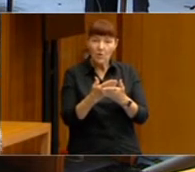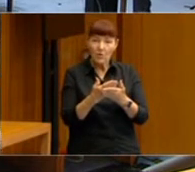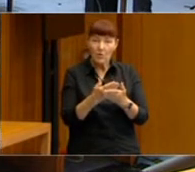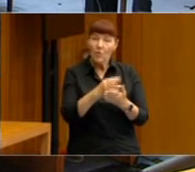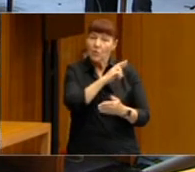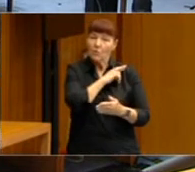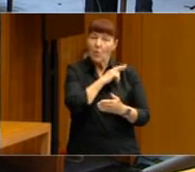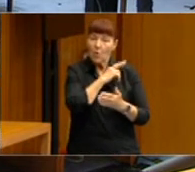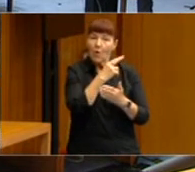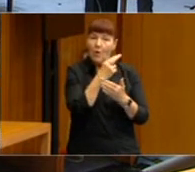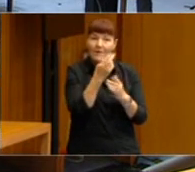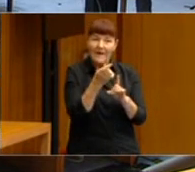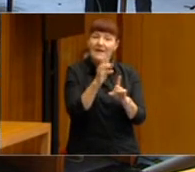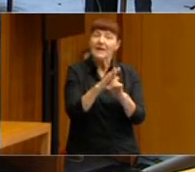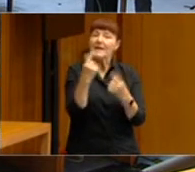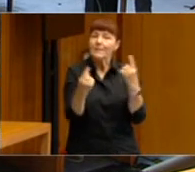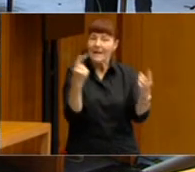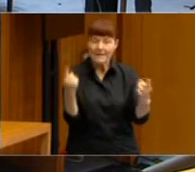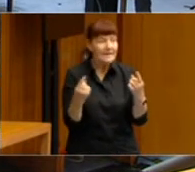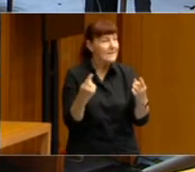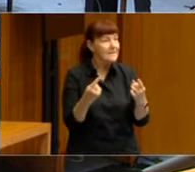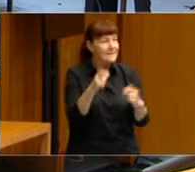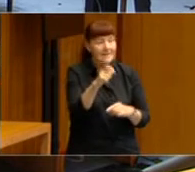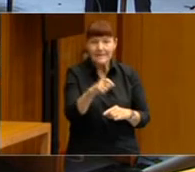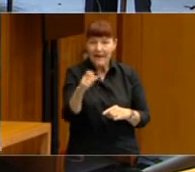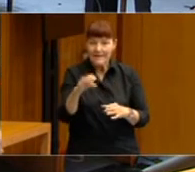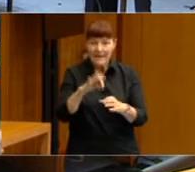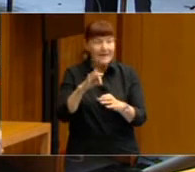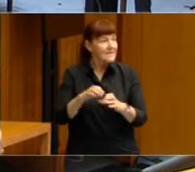what the trends are, and maybe a forecast for what you see as